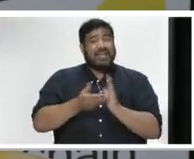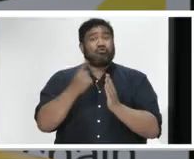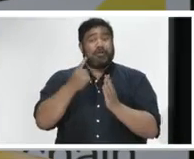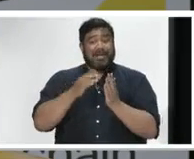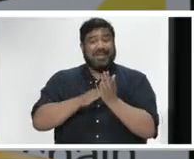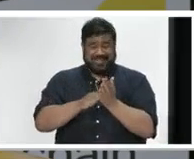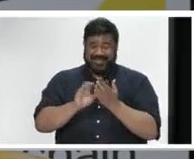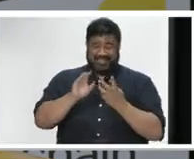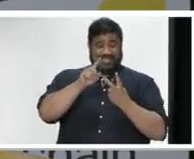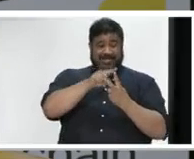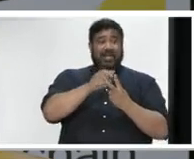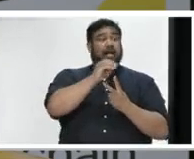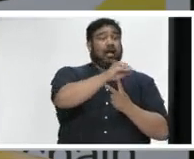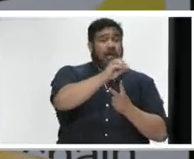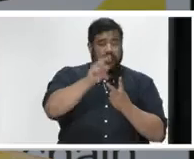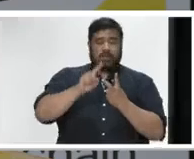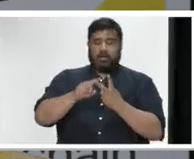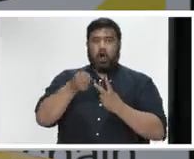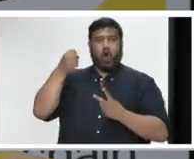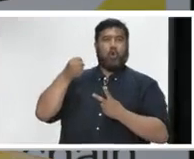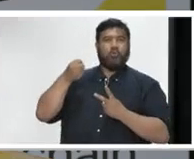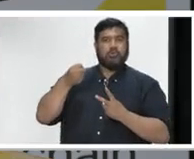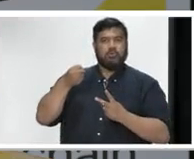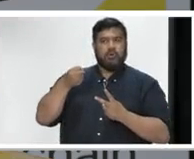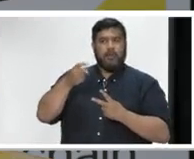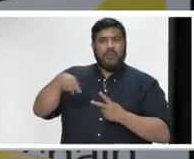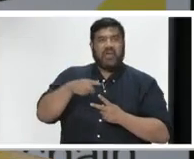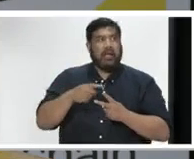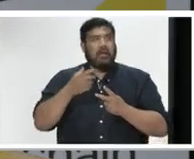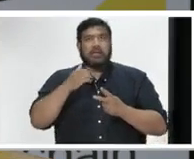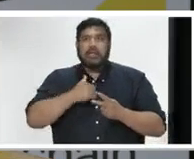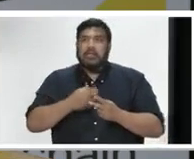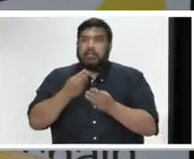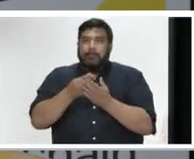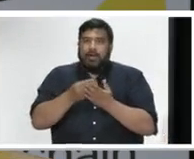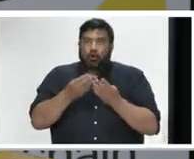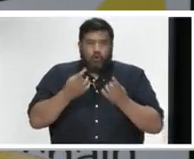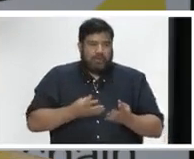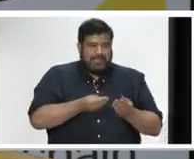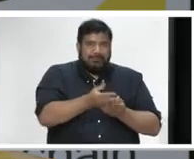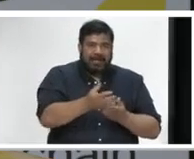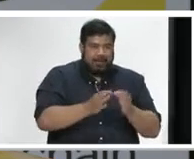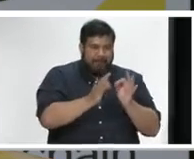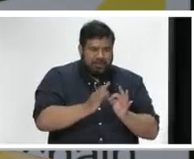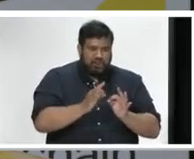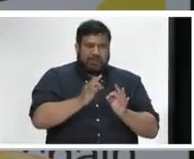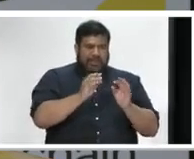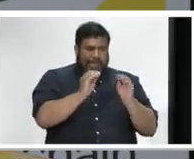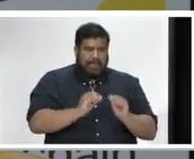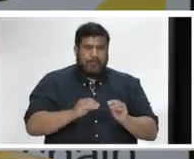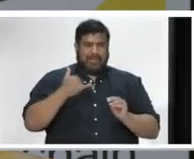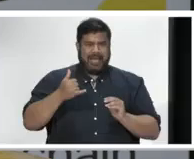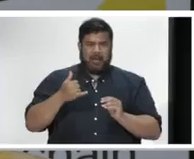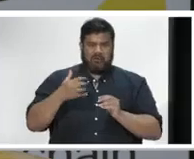from them. A lot of them have budgeted and staffed for that $11 million to be in their bank accounts, and now it's just being taken away from